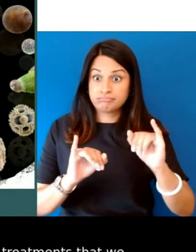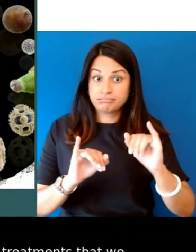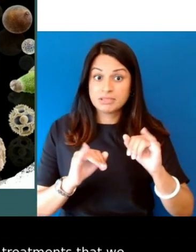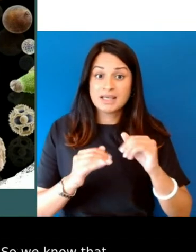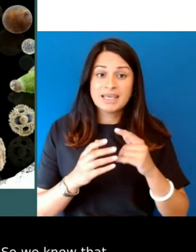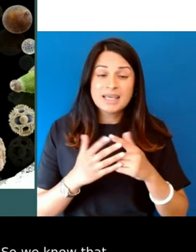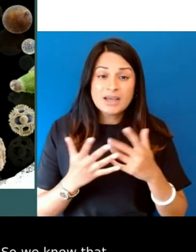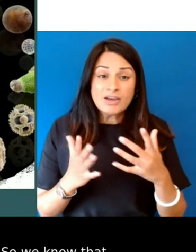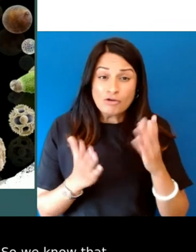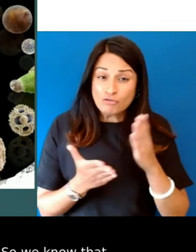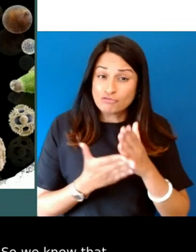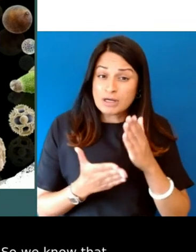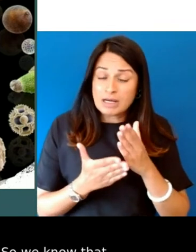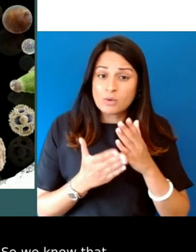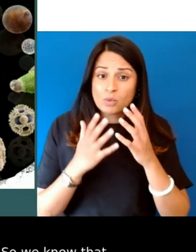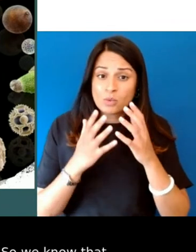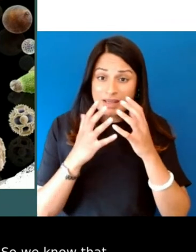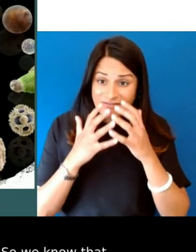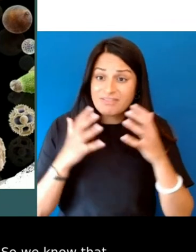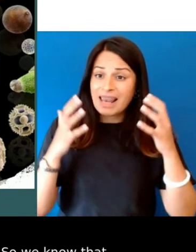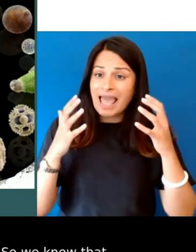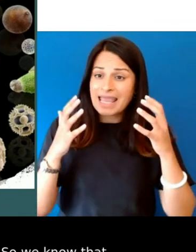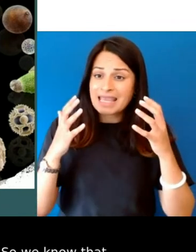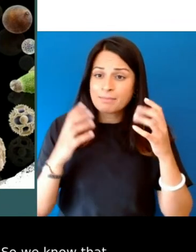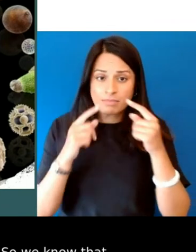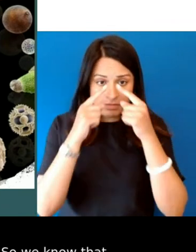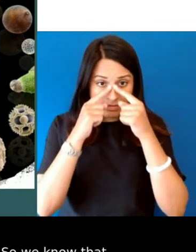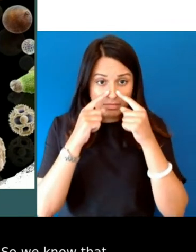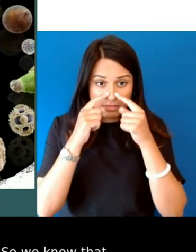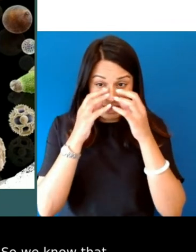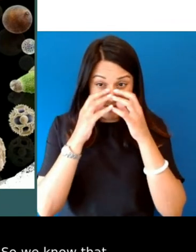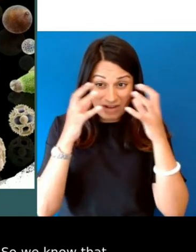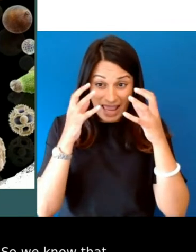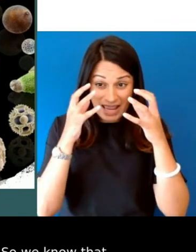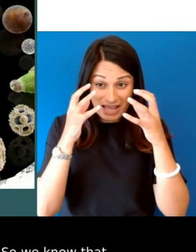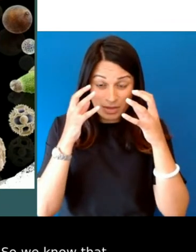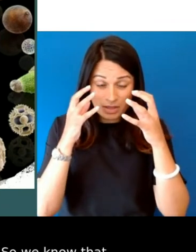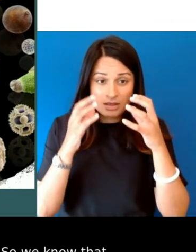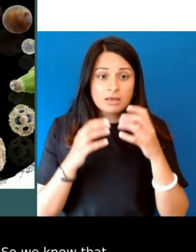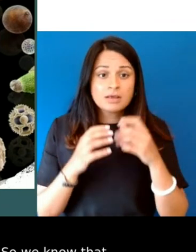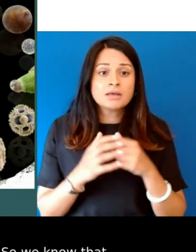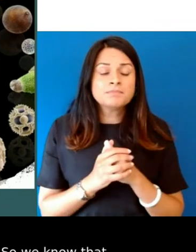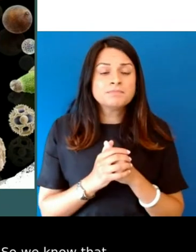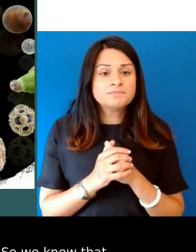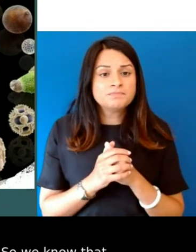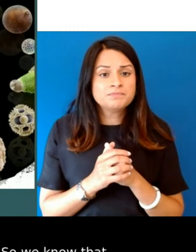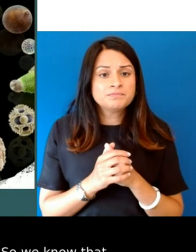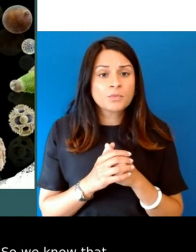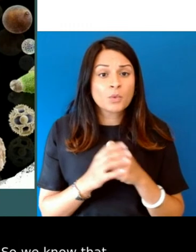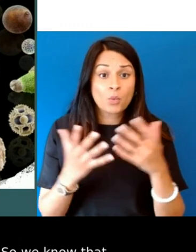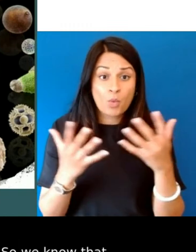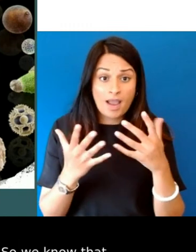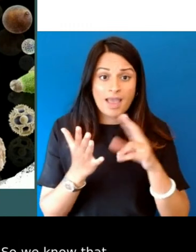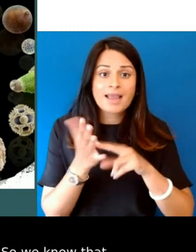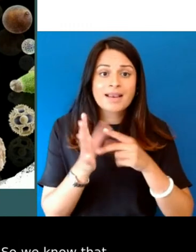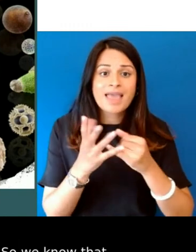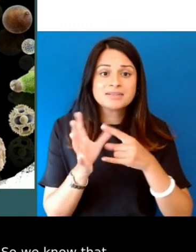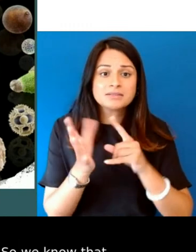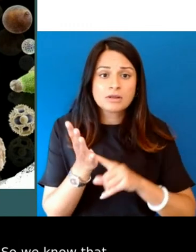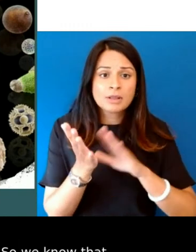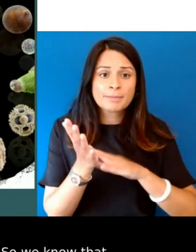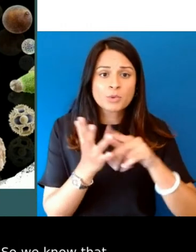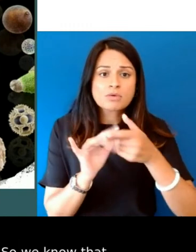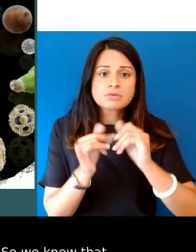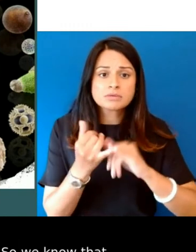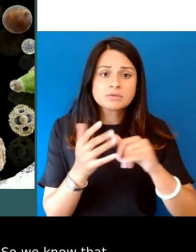if um of inflammation of the nasal mucosa and conjunctiva so it affects up to 25 of